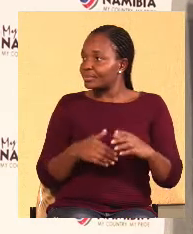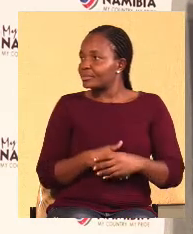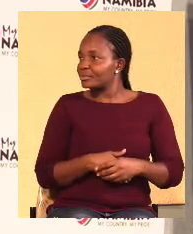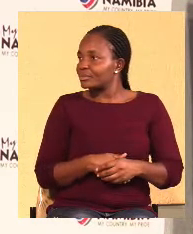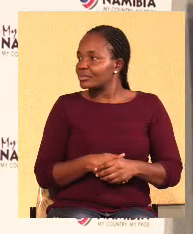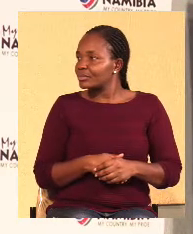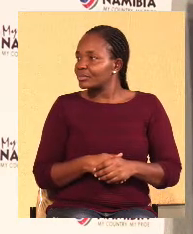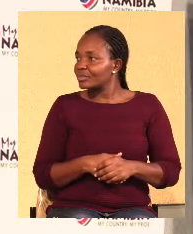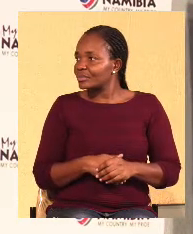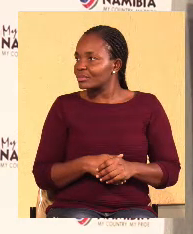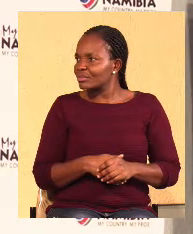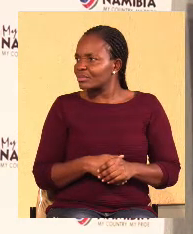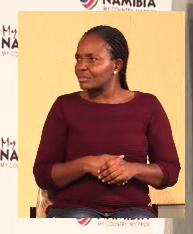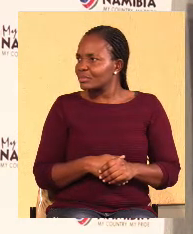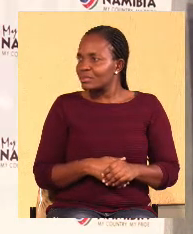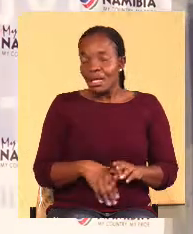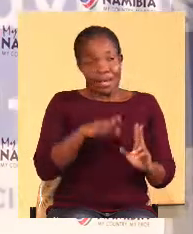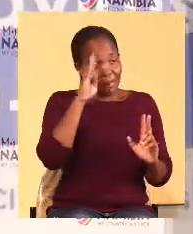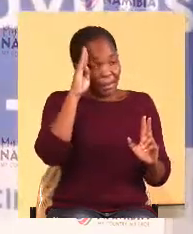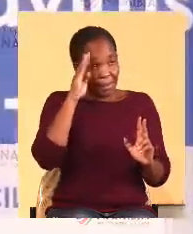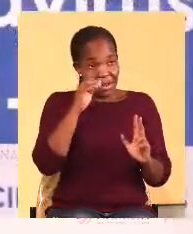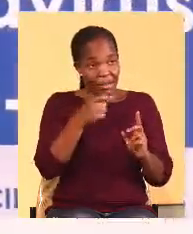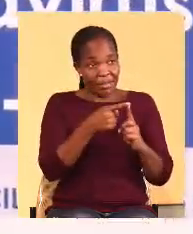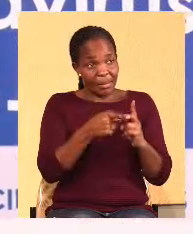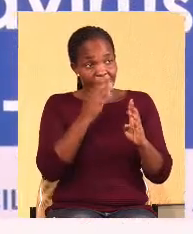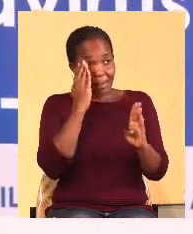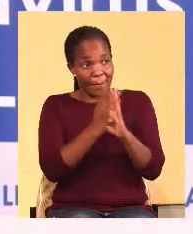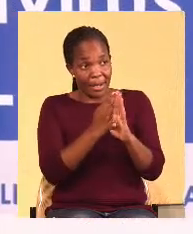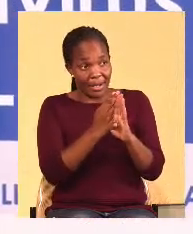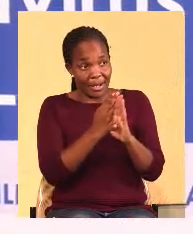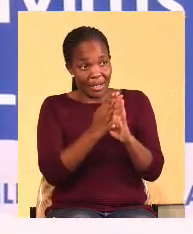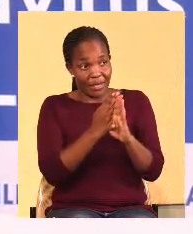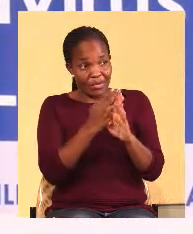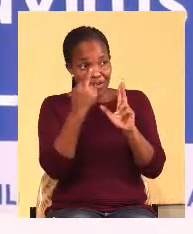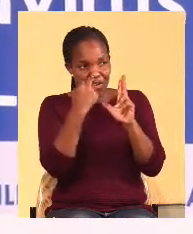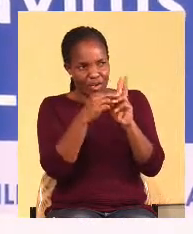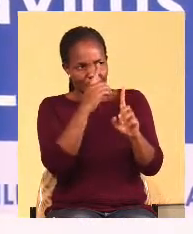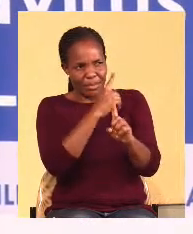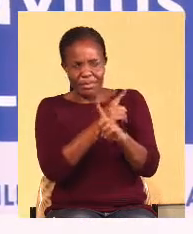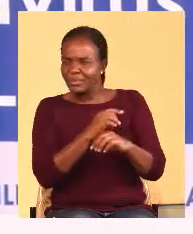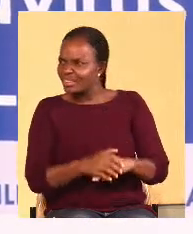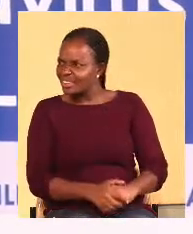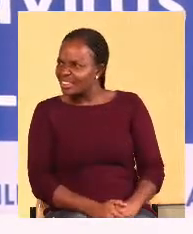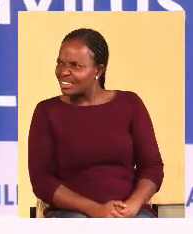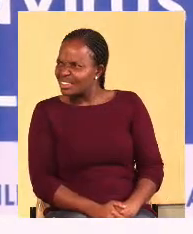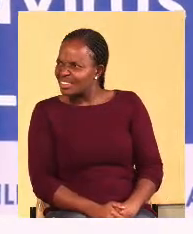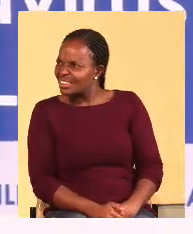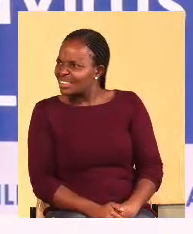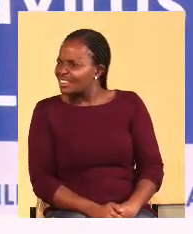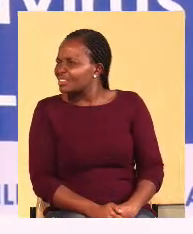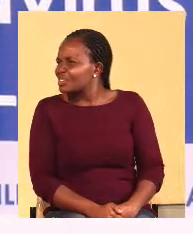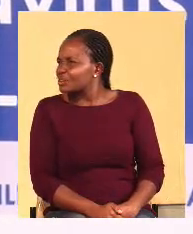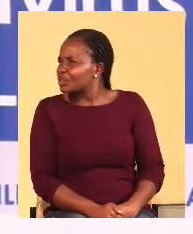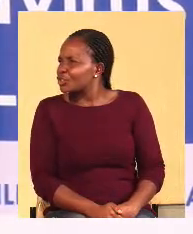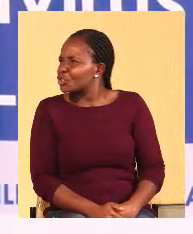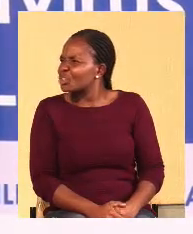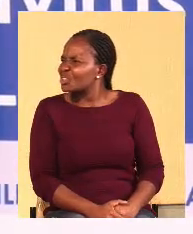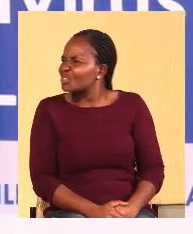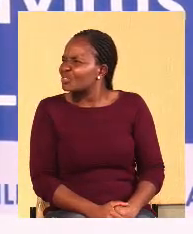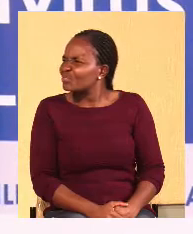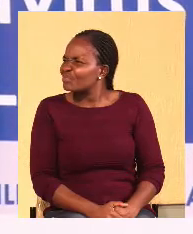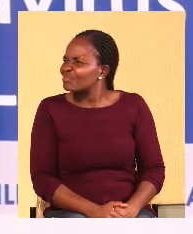TD Freedom Journalists. I only have two questions, one for Mr. Mbandeka. I just wanted to know, there's been videos that have been circulating on social media where the police